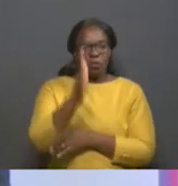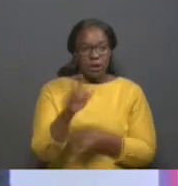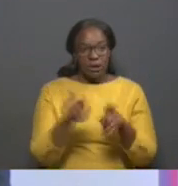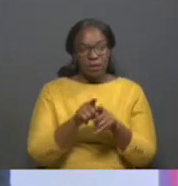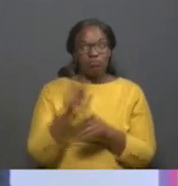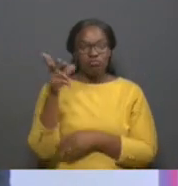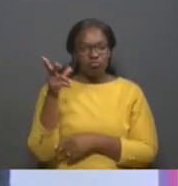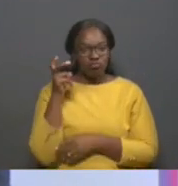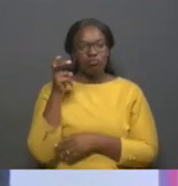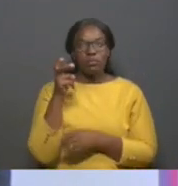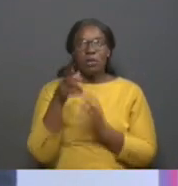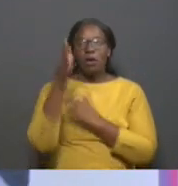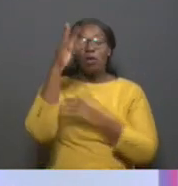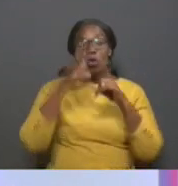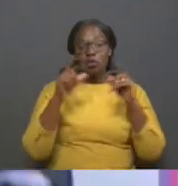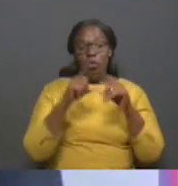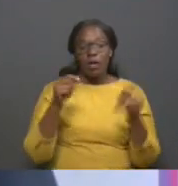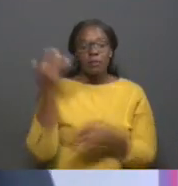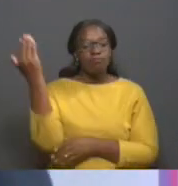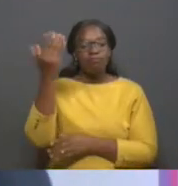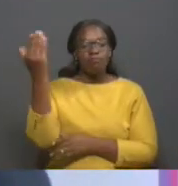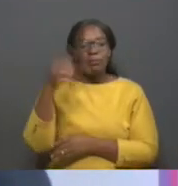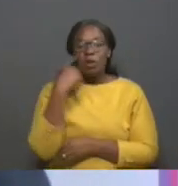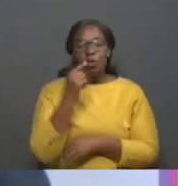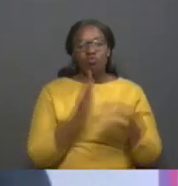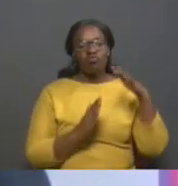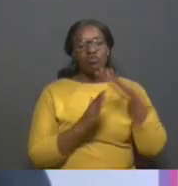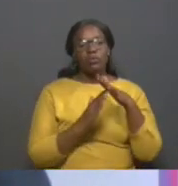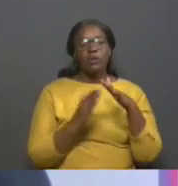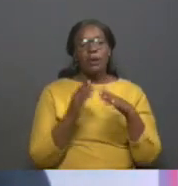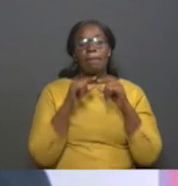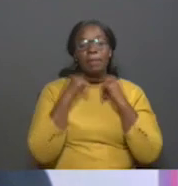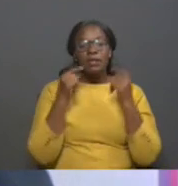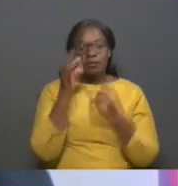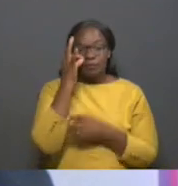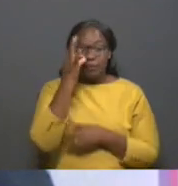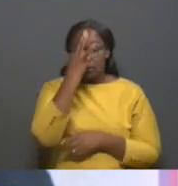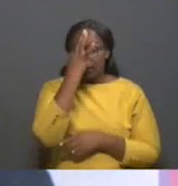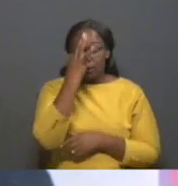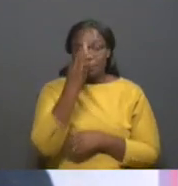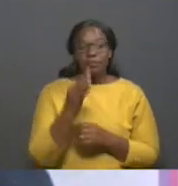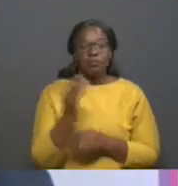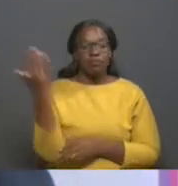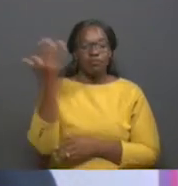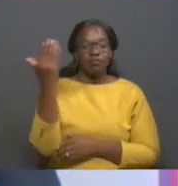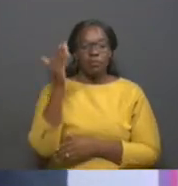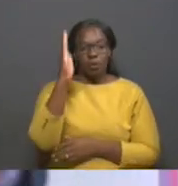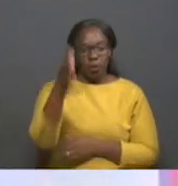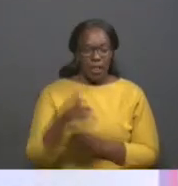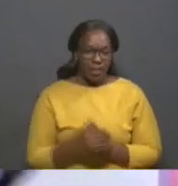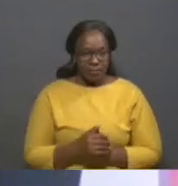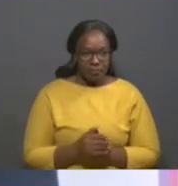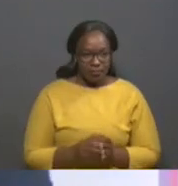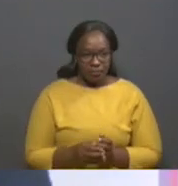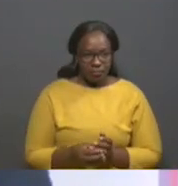God's word. And none other than the senior pastor of Sitem Nyeri, Reverend Collins Mwema, will be taking us through